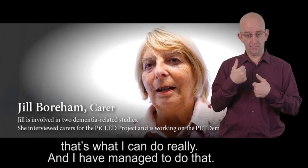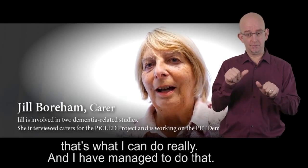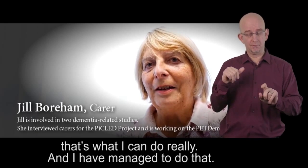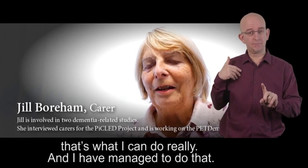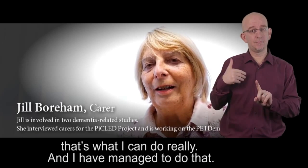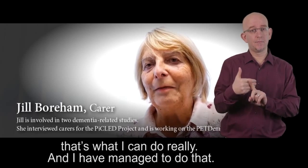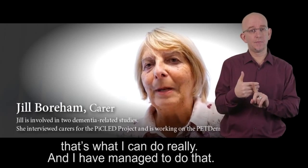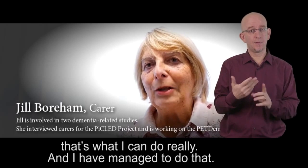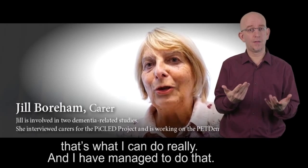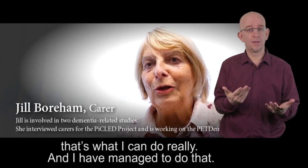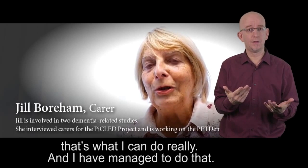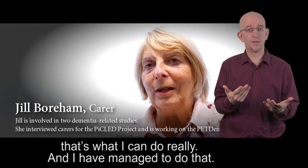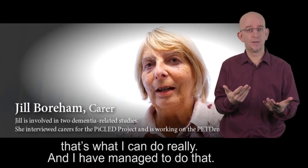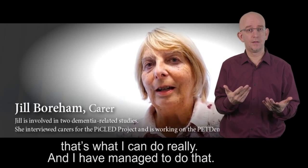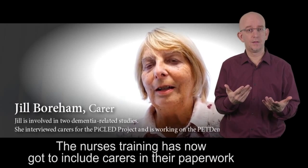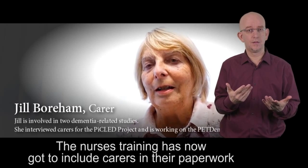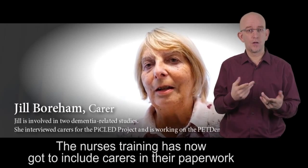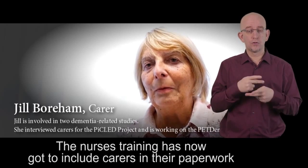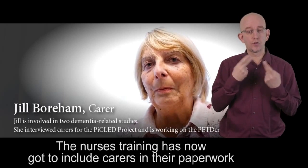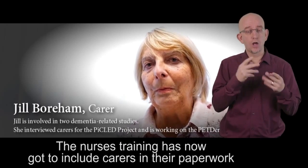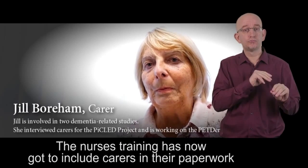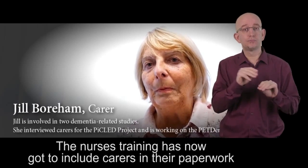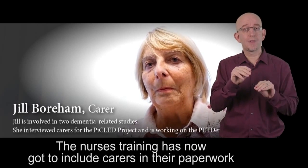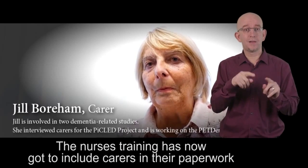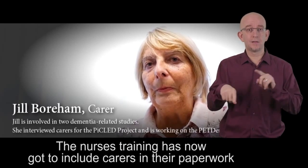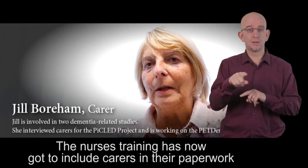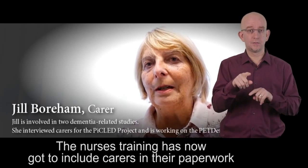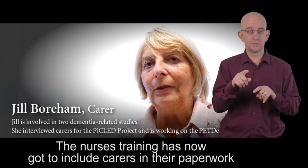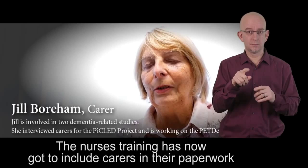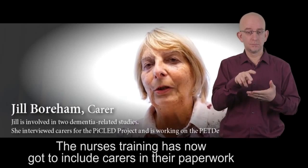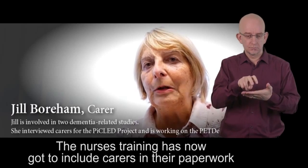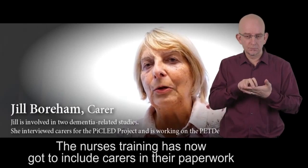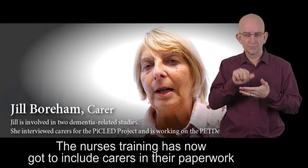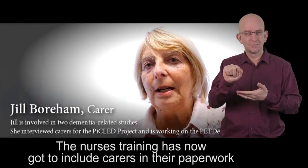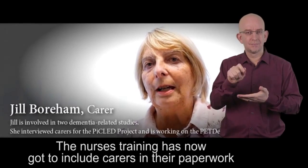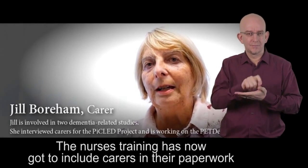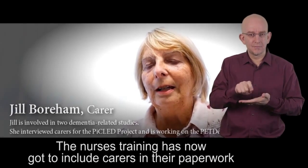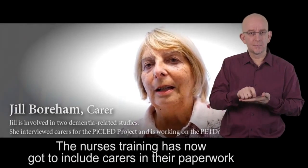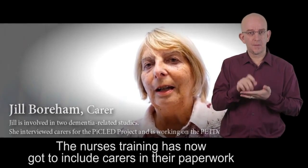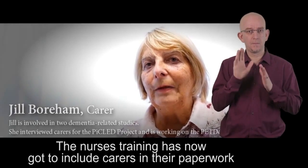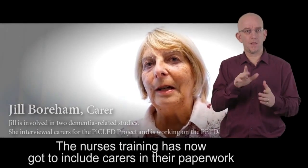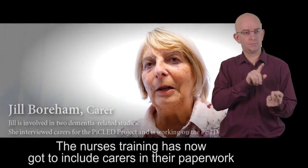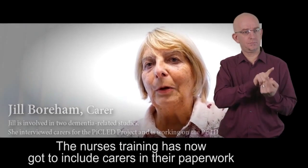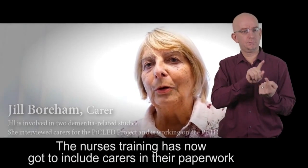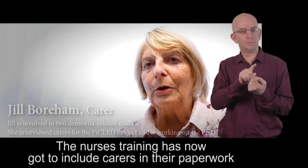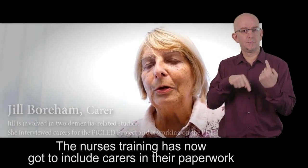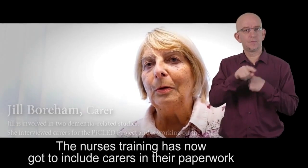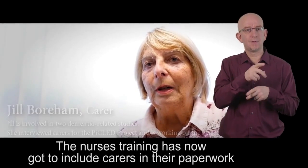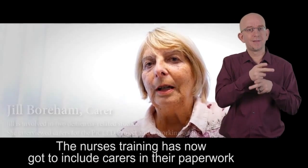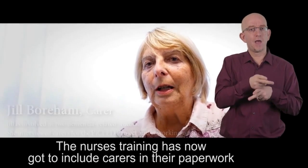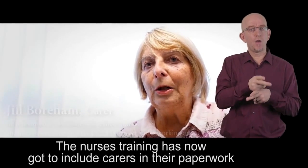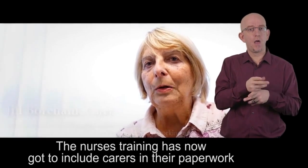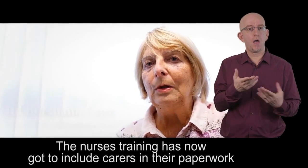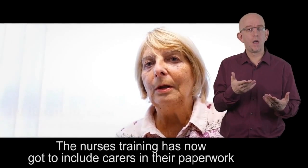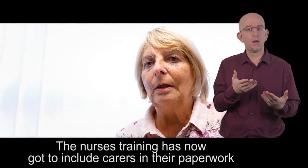and I've managed to do that and the nurses in training have now got to